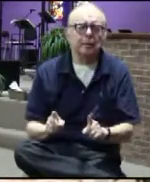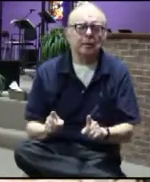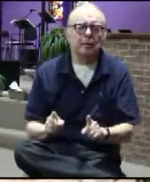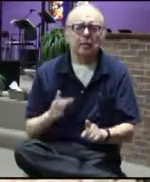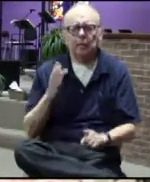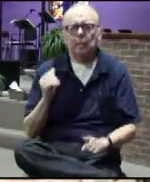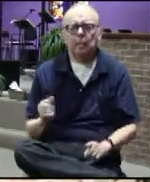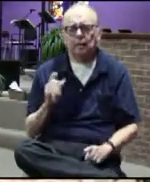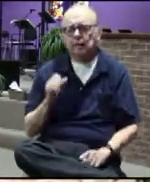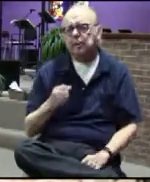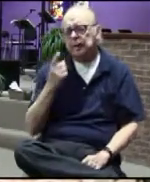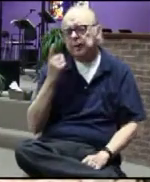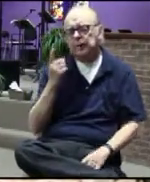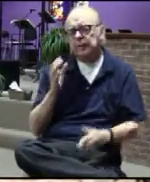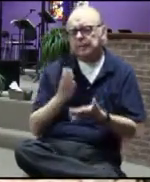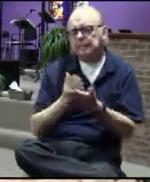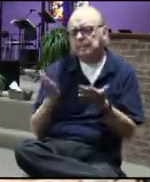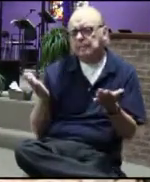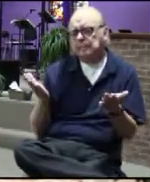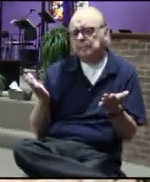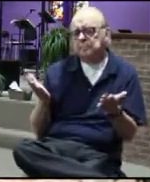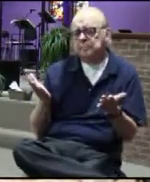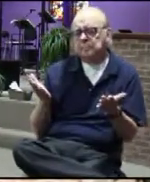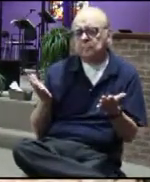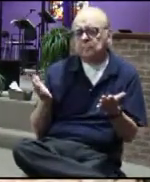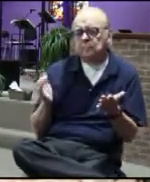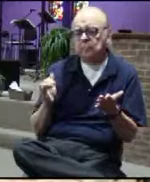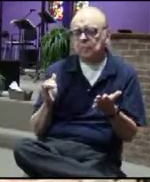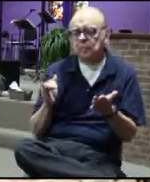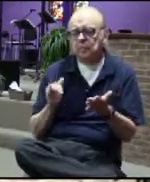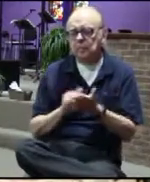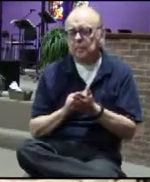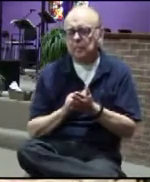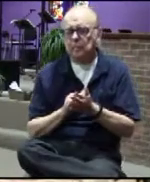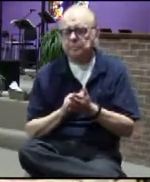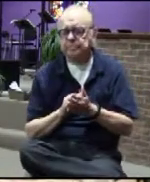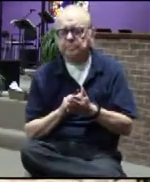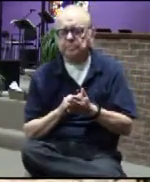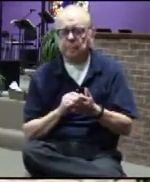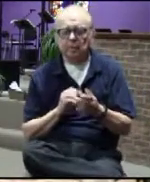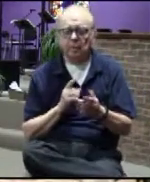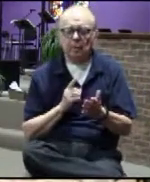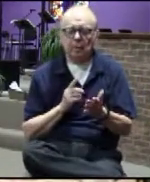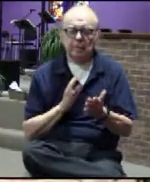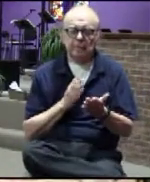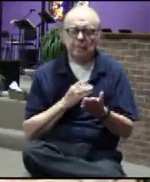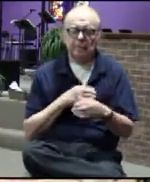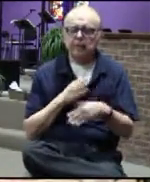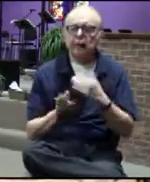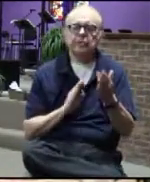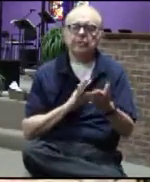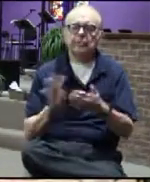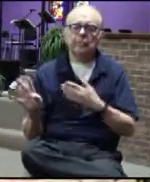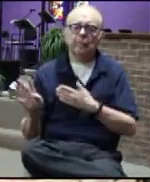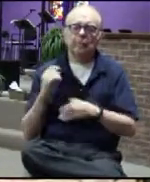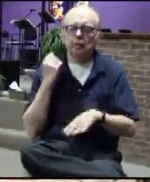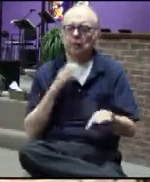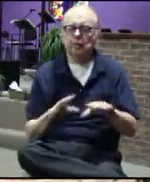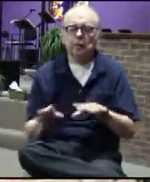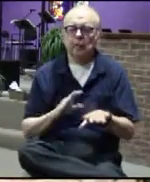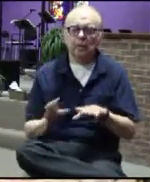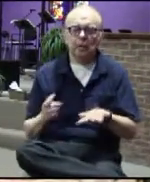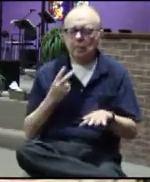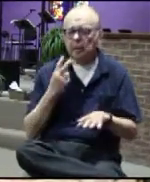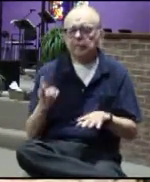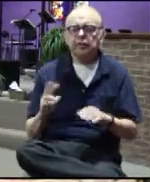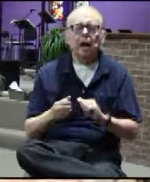Because you need to understand something. That over the next four weeks, what we're going to do is we're going to